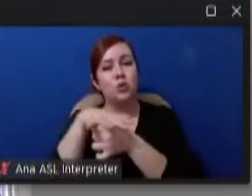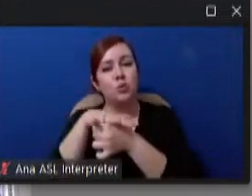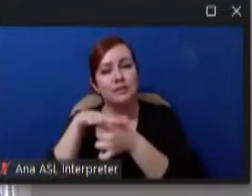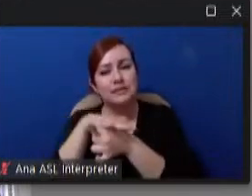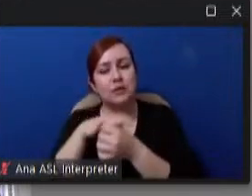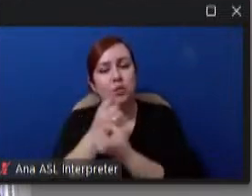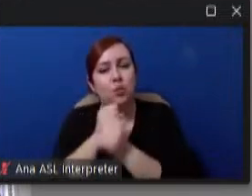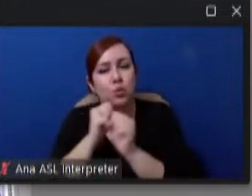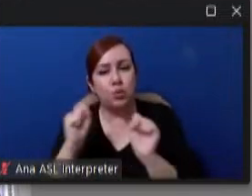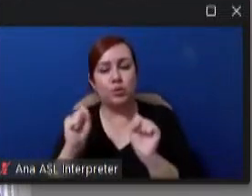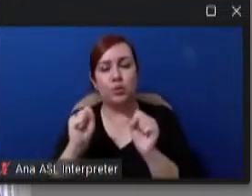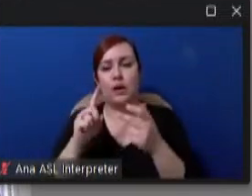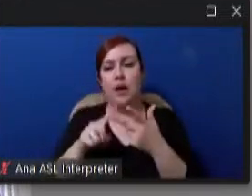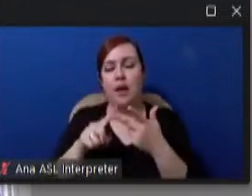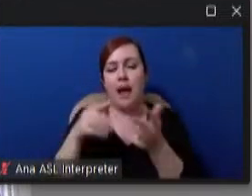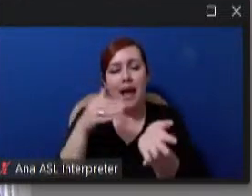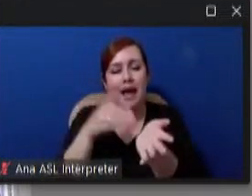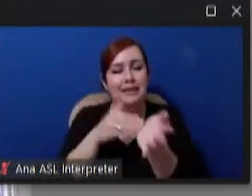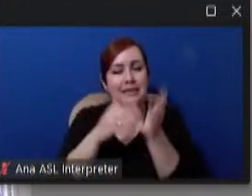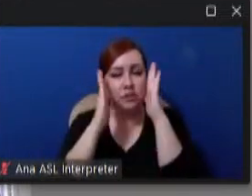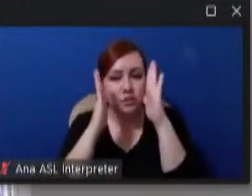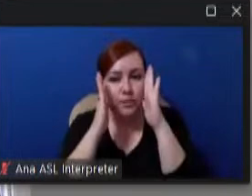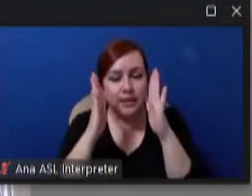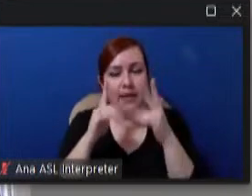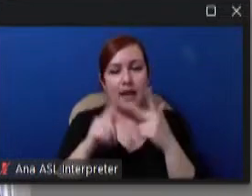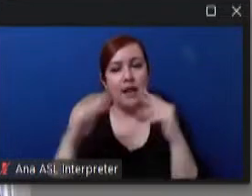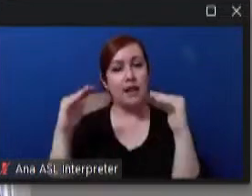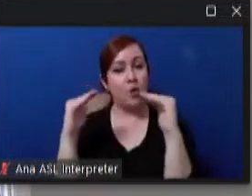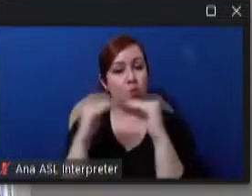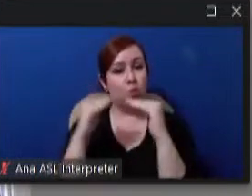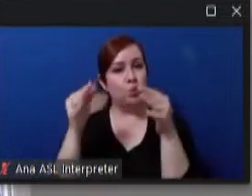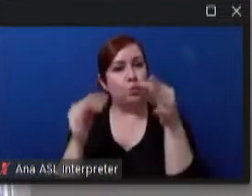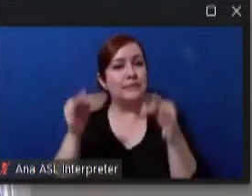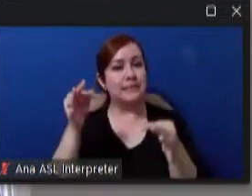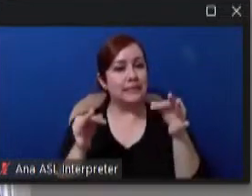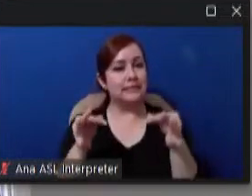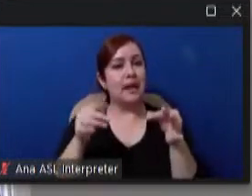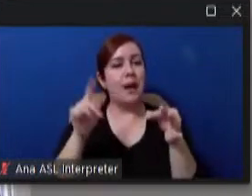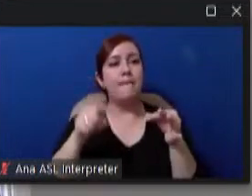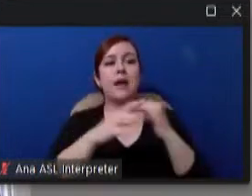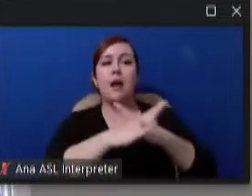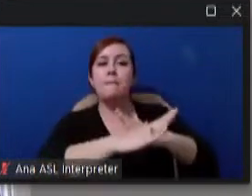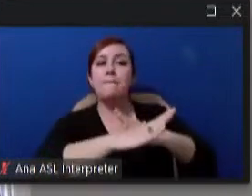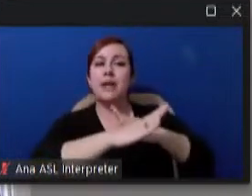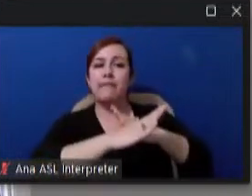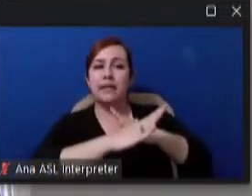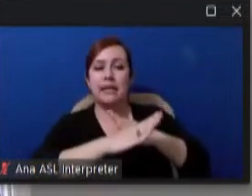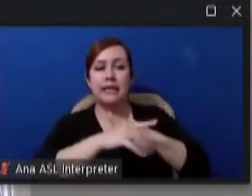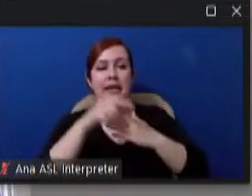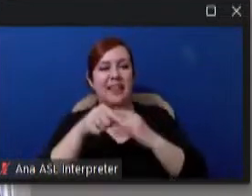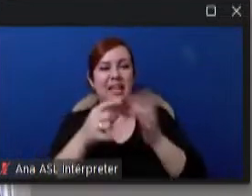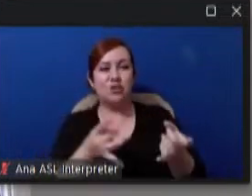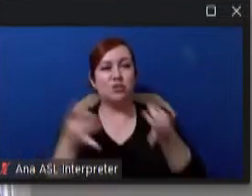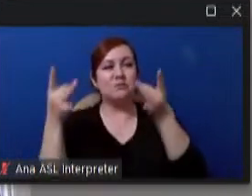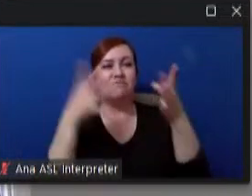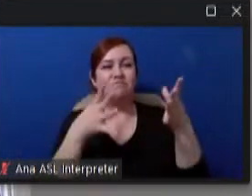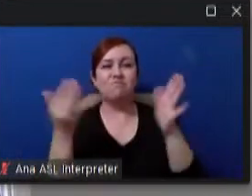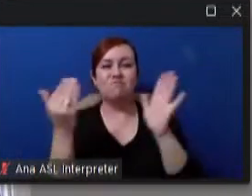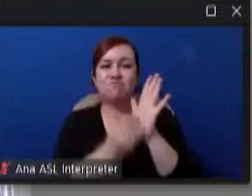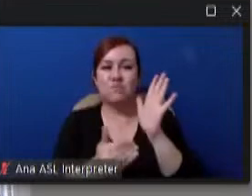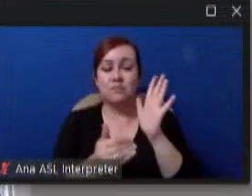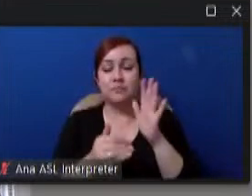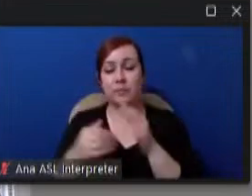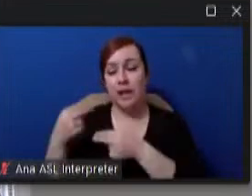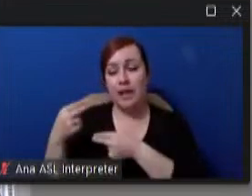military. They need medical treatment. There must be protocols to prevent the repetition of these